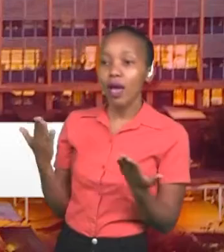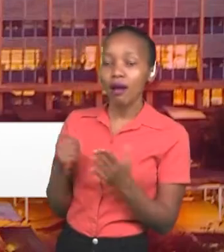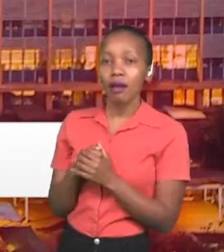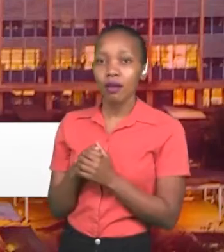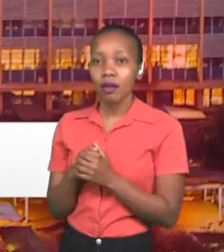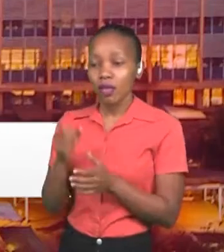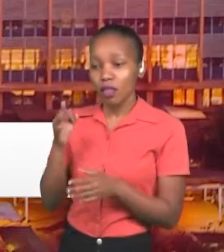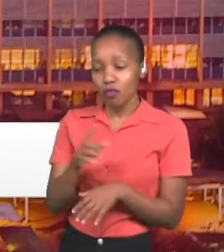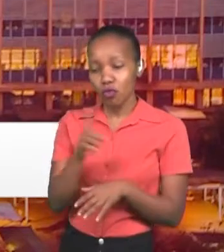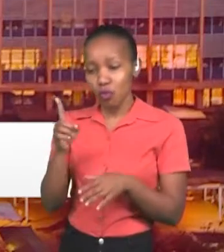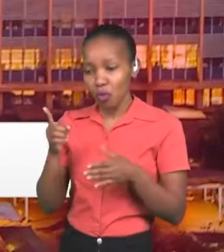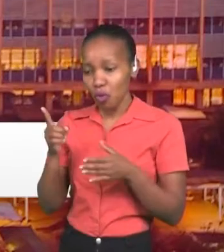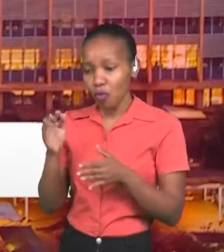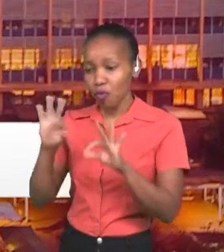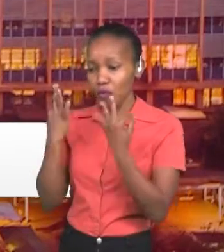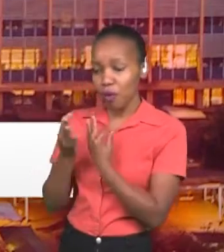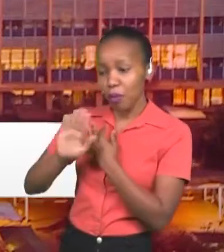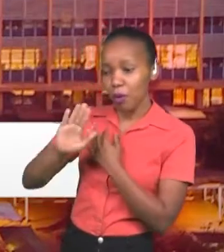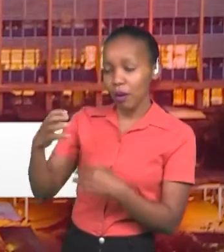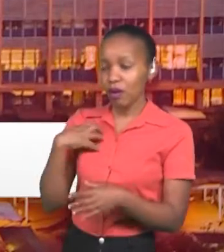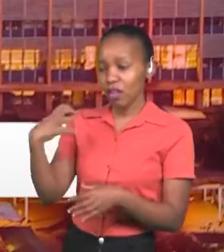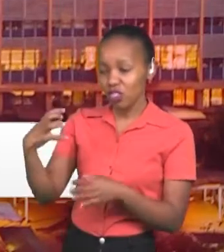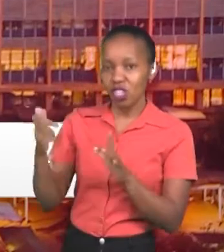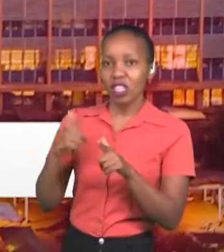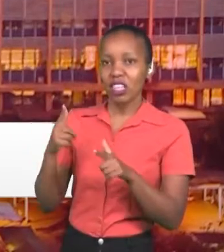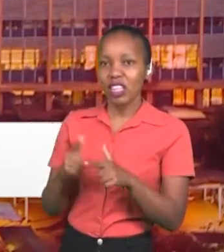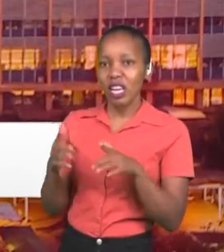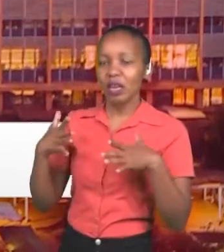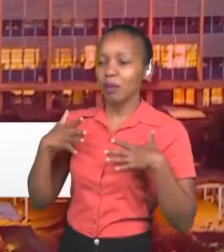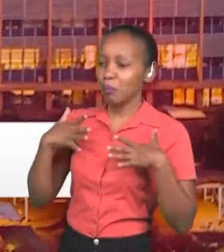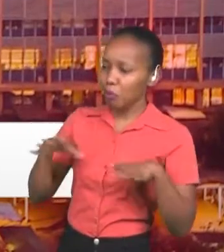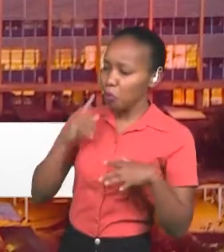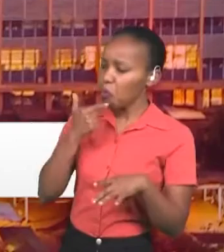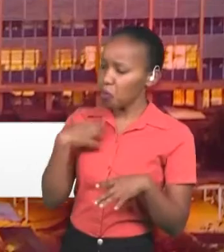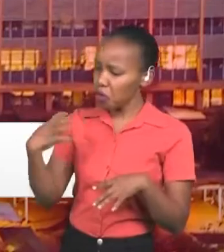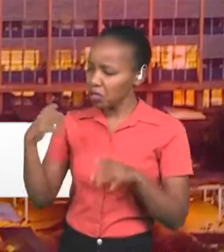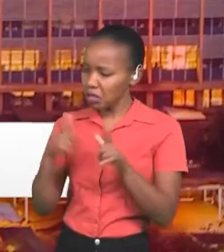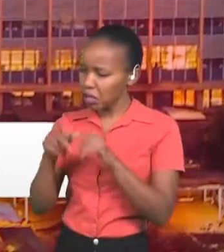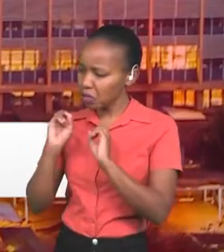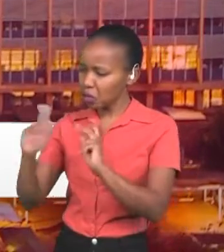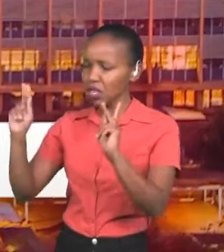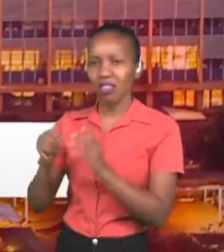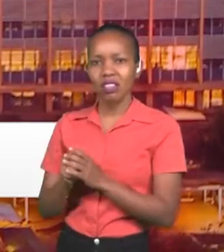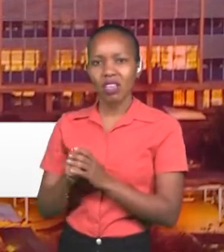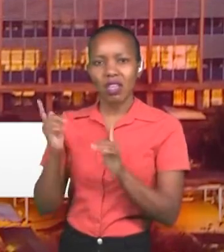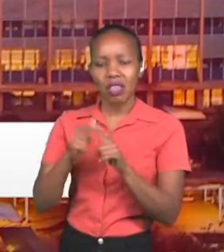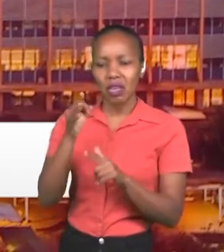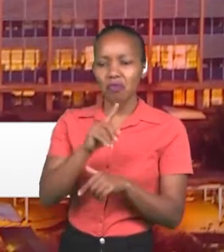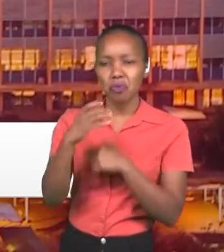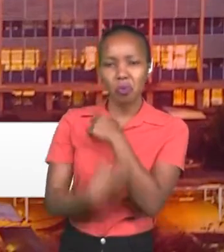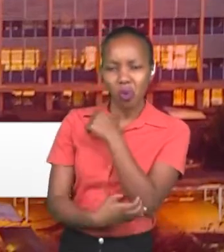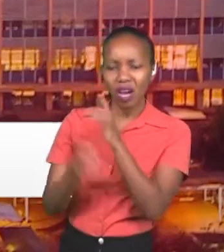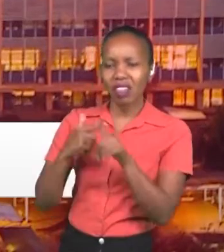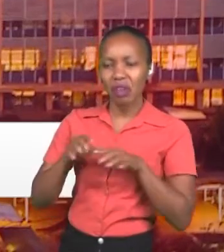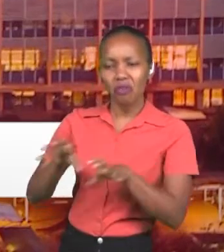are. And if you're born wealthy, mm-hmm. let the people who are born wealthy flex. Yeah, yeah. But if you're not born wealthy, yeah. don't force it. Don't You'll force end it.